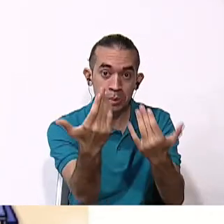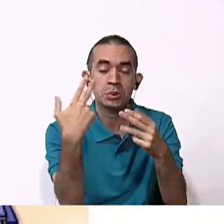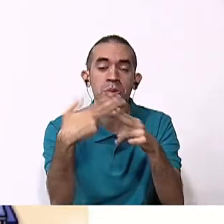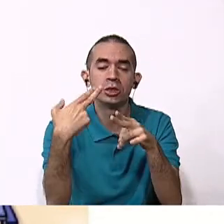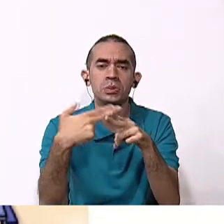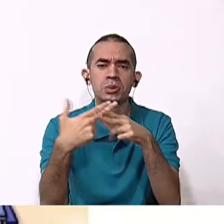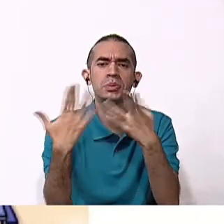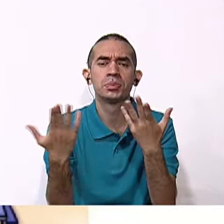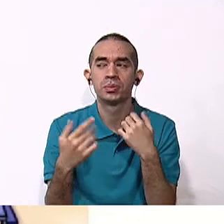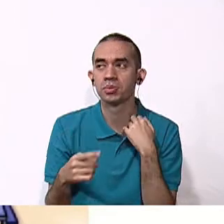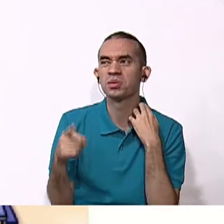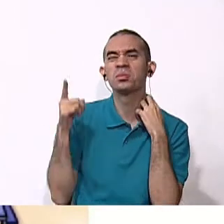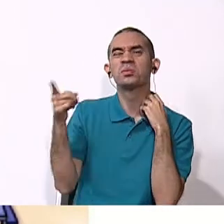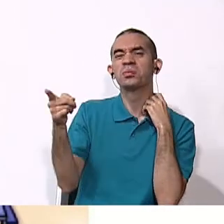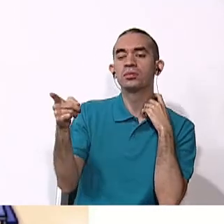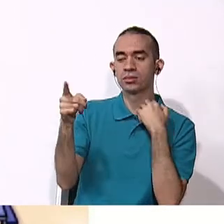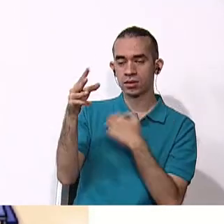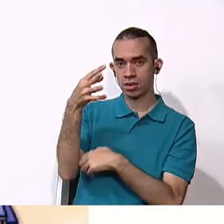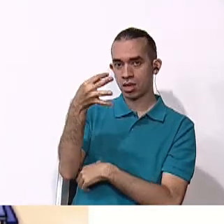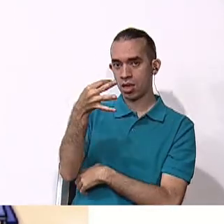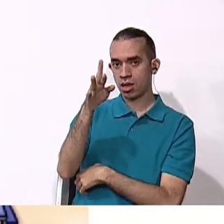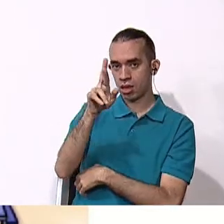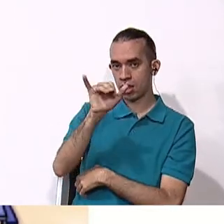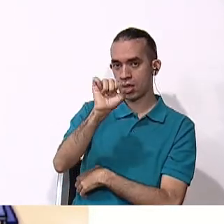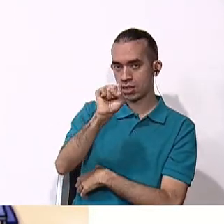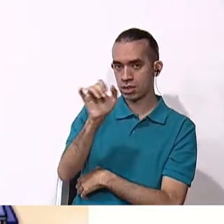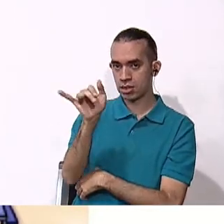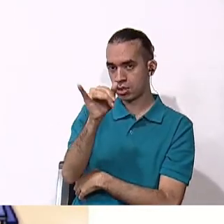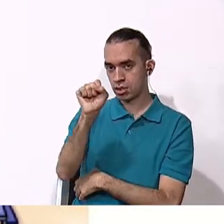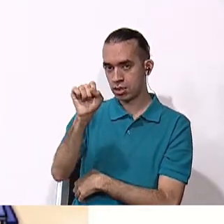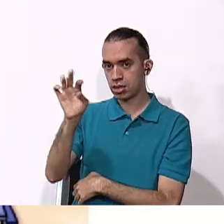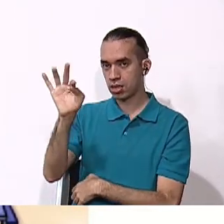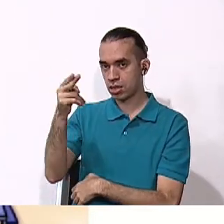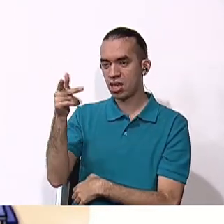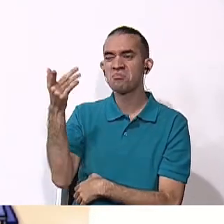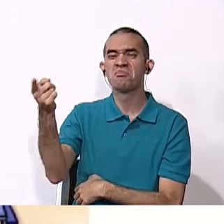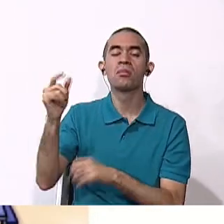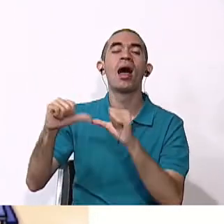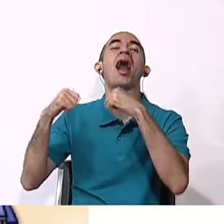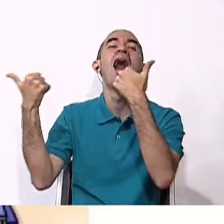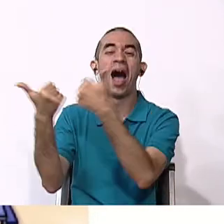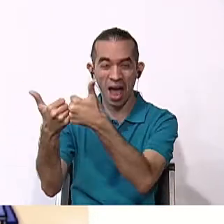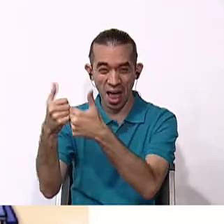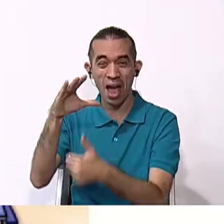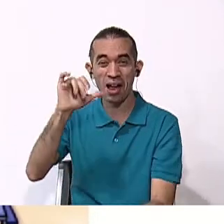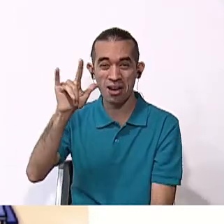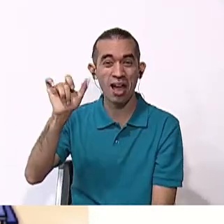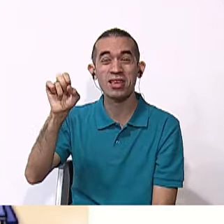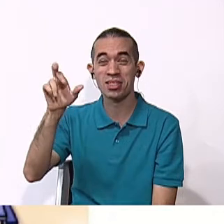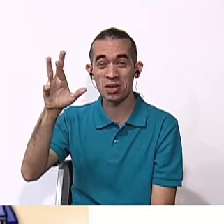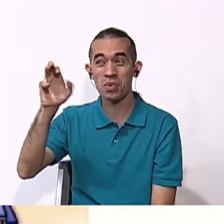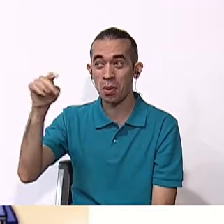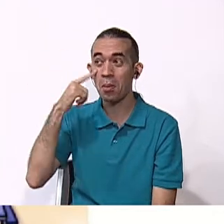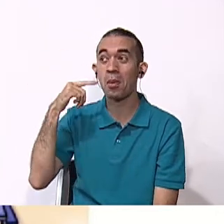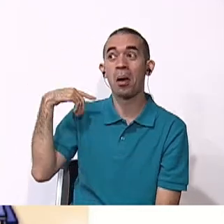name. This is the? Excellent, the classroom. This is